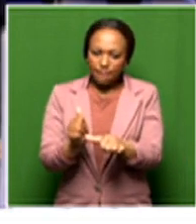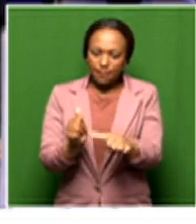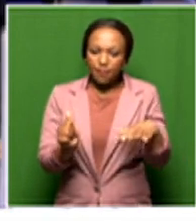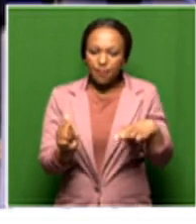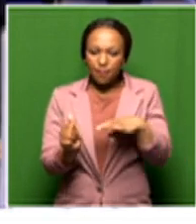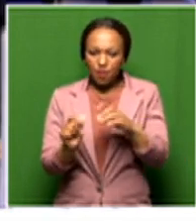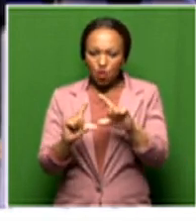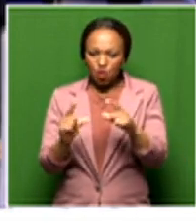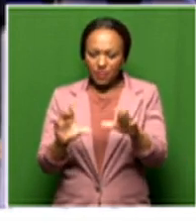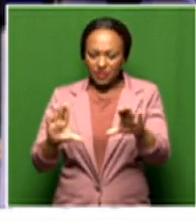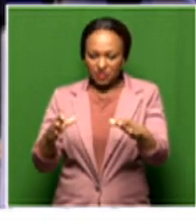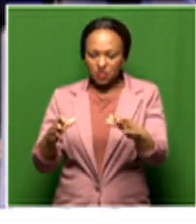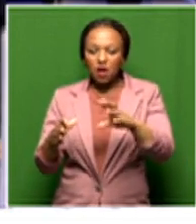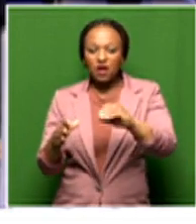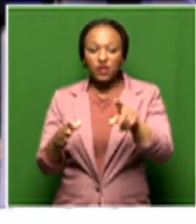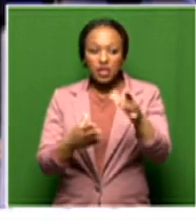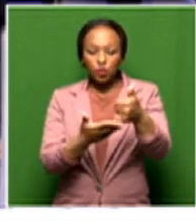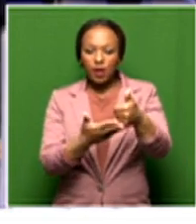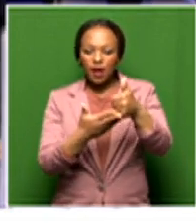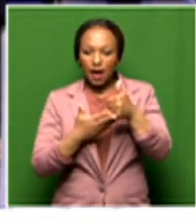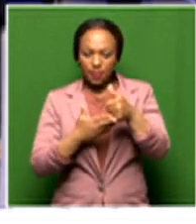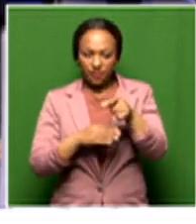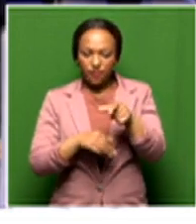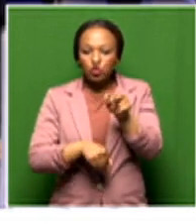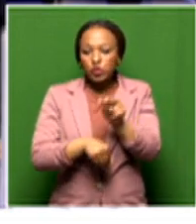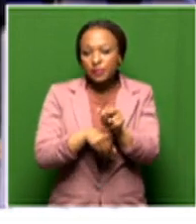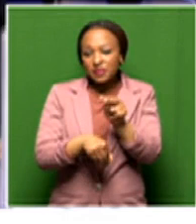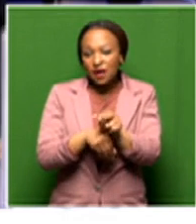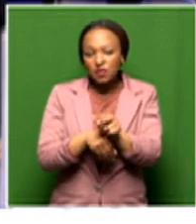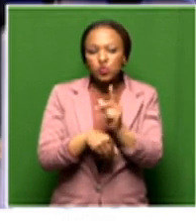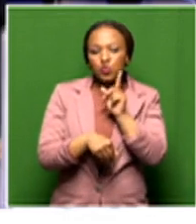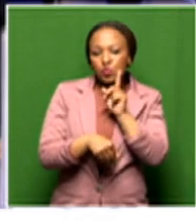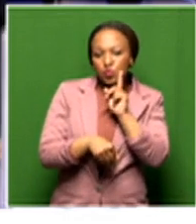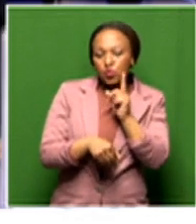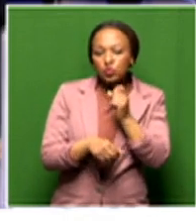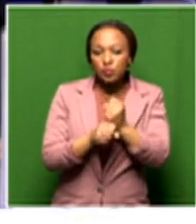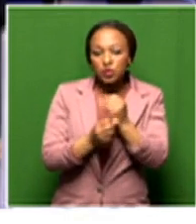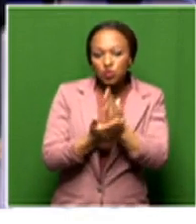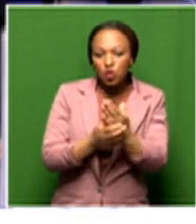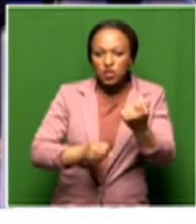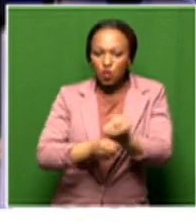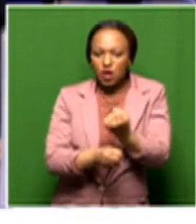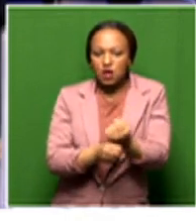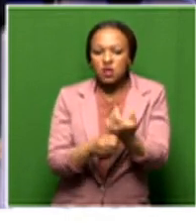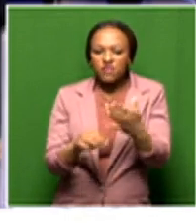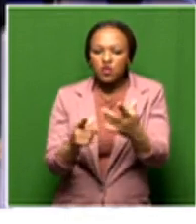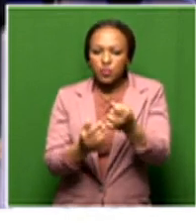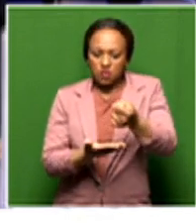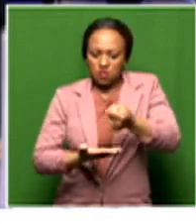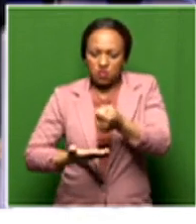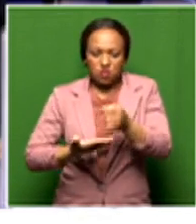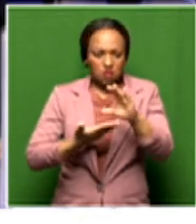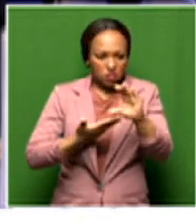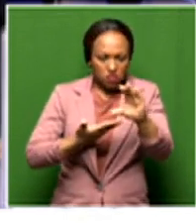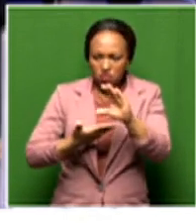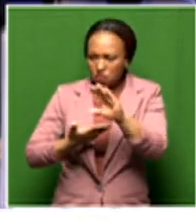that really assist us in providing the oversight and rigor to the work that is being done in the fund, through